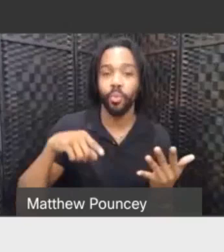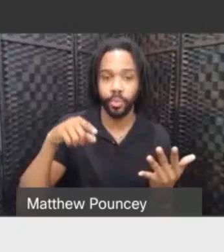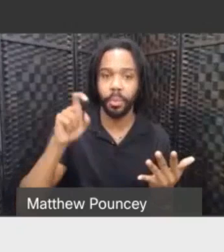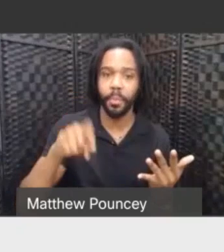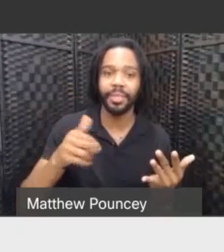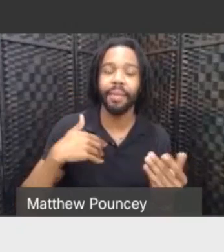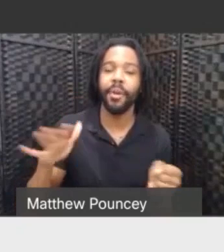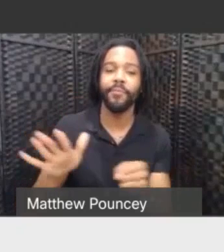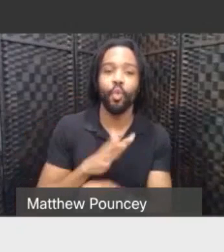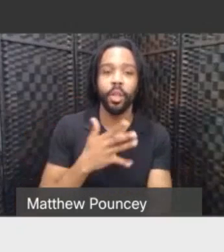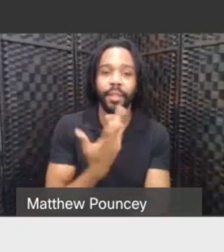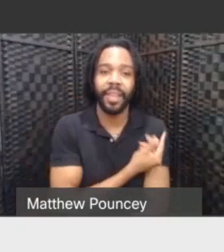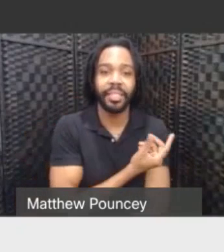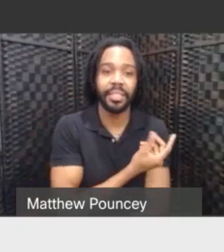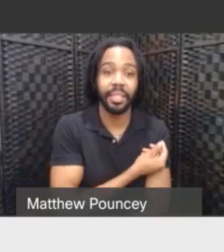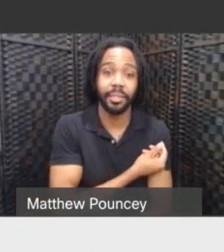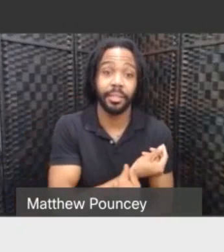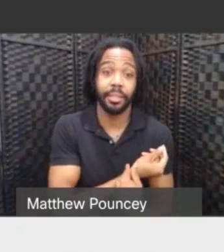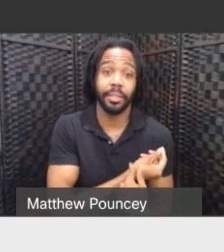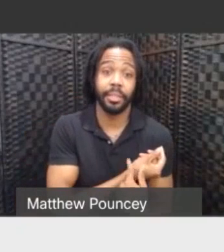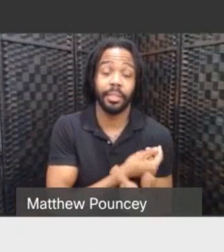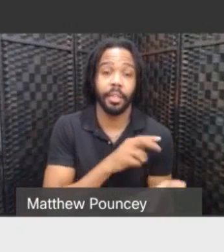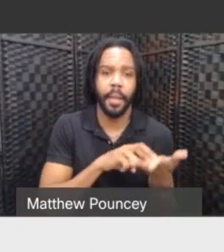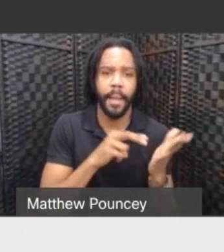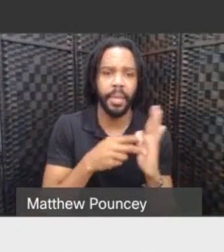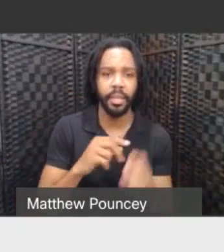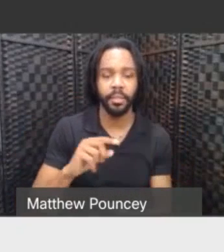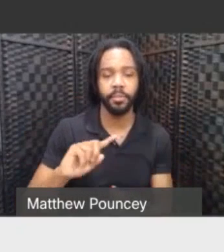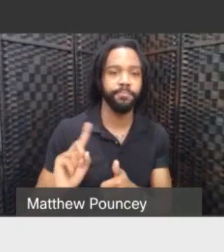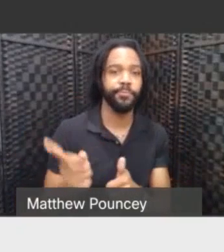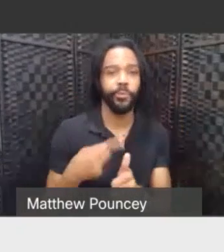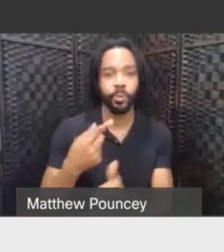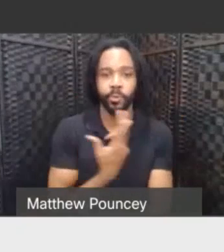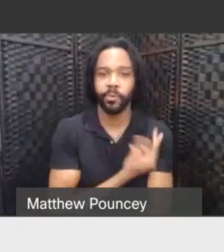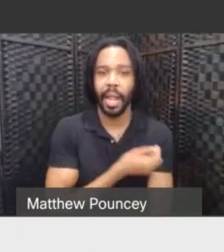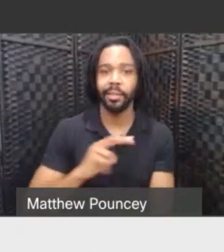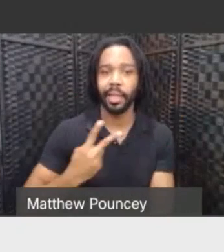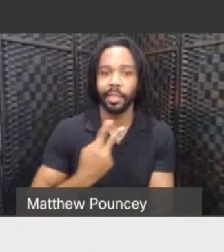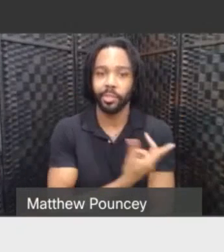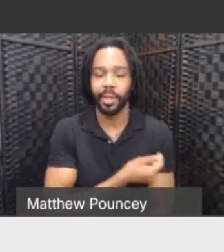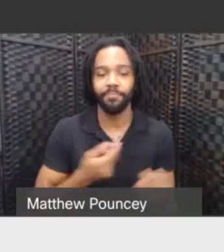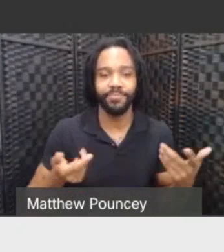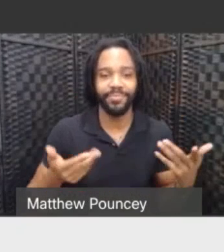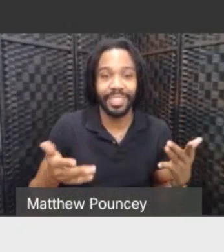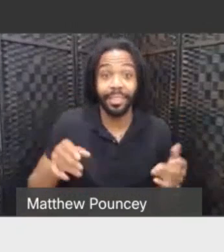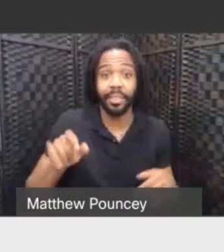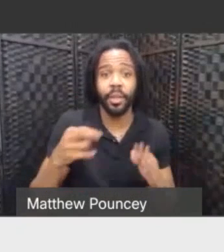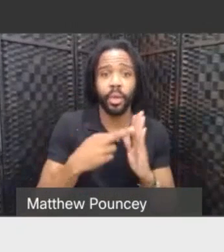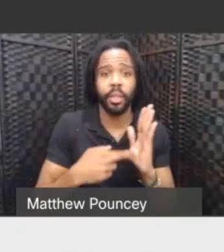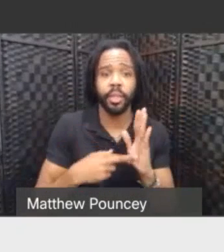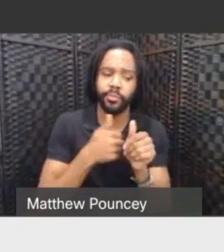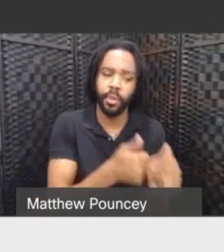just defined as the first vaccinations at this time. That was by regulation, so the change